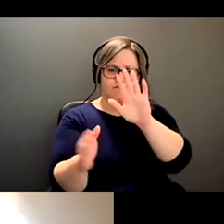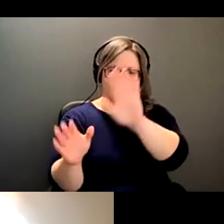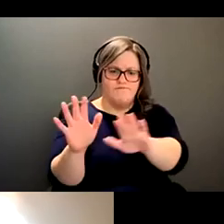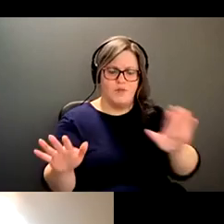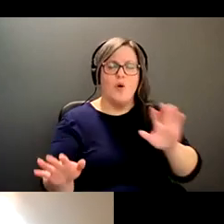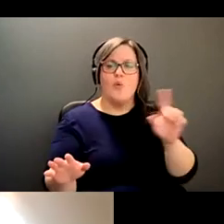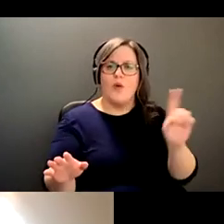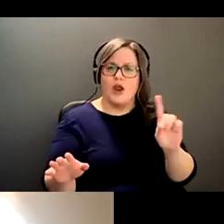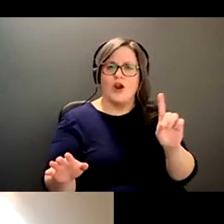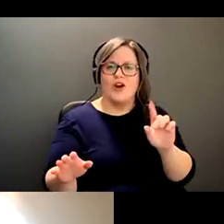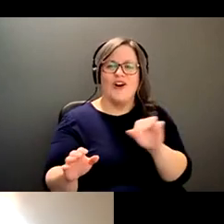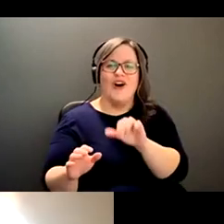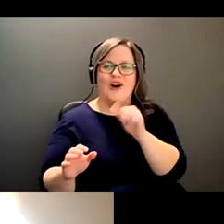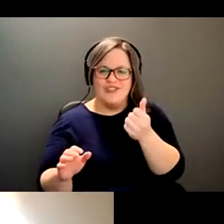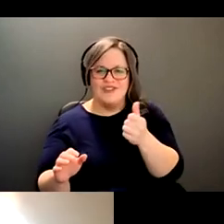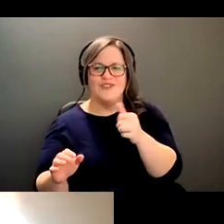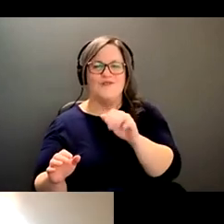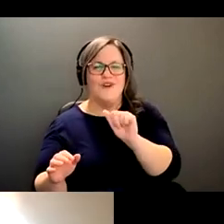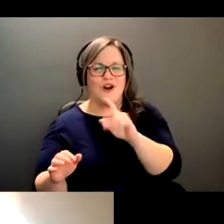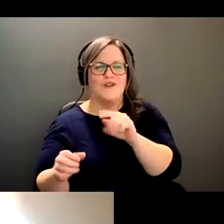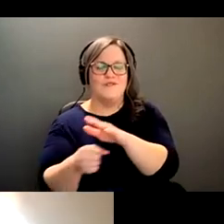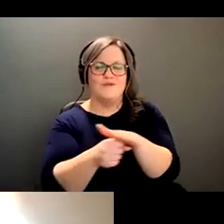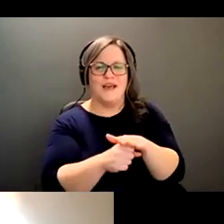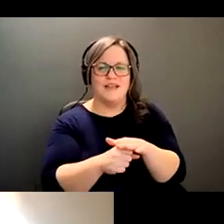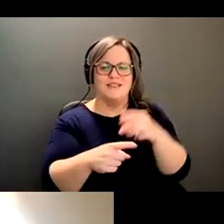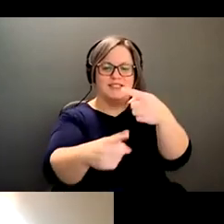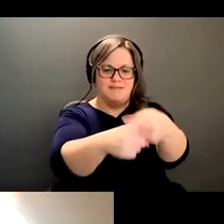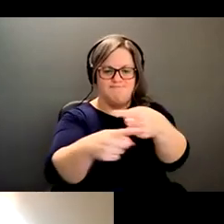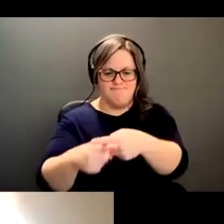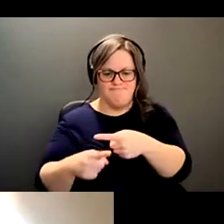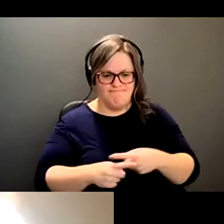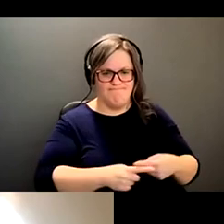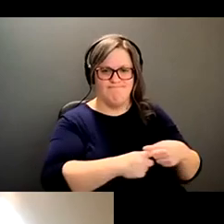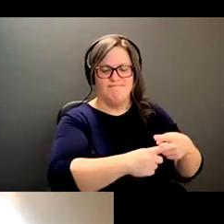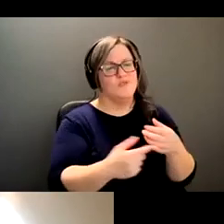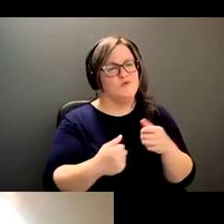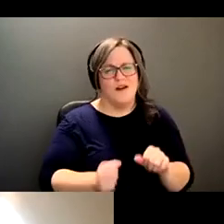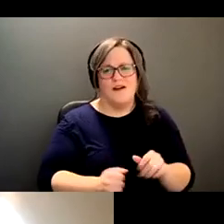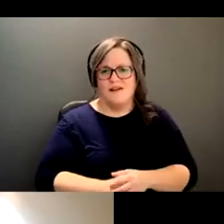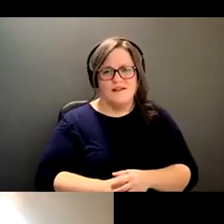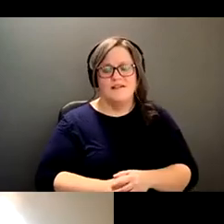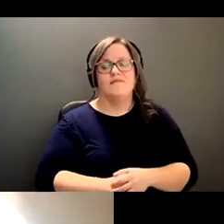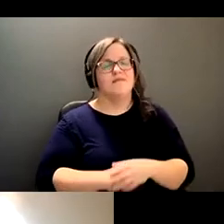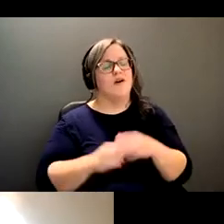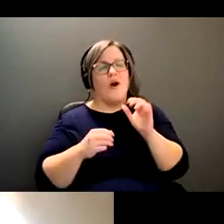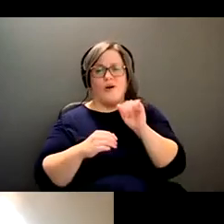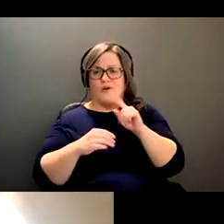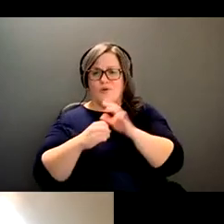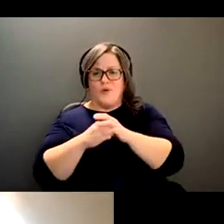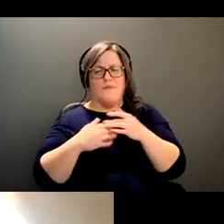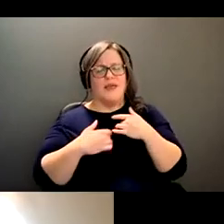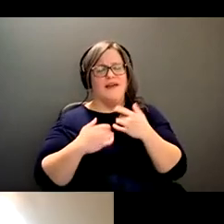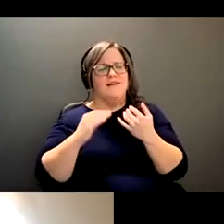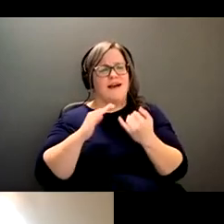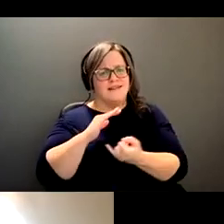like decades, because we are typically so isolated, and because it